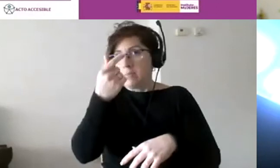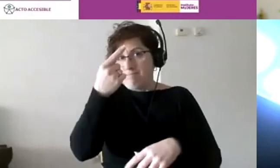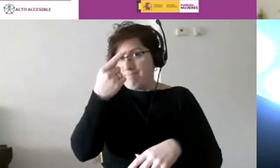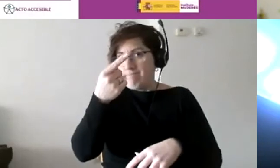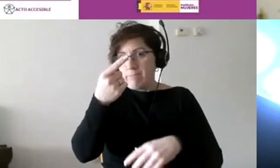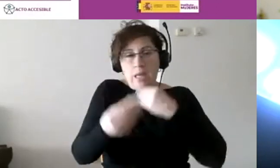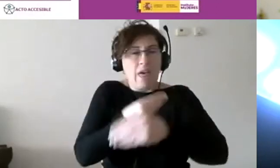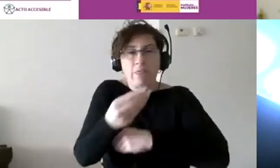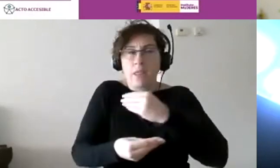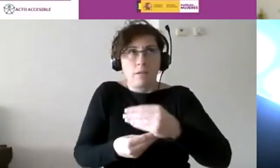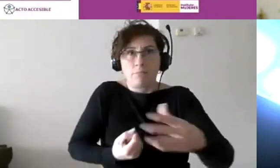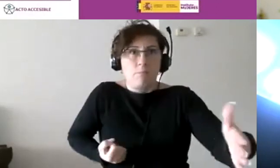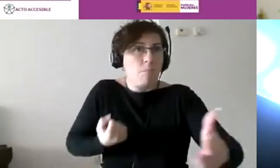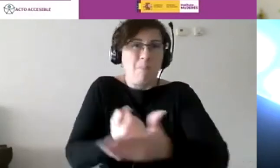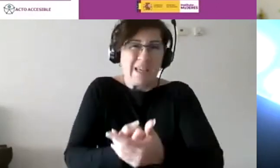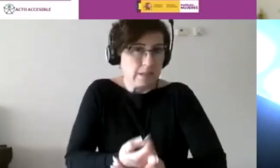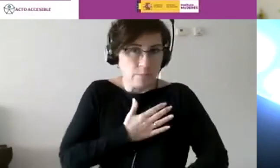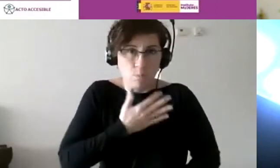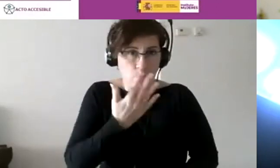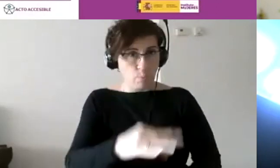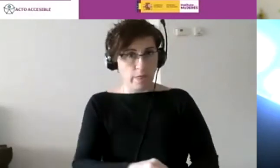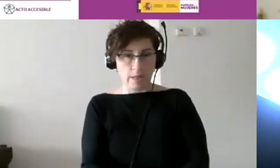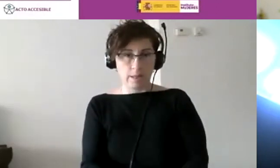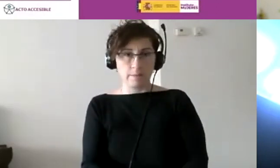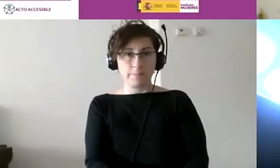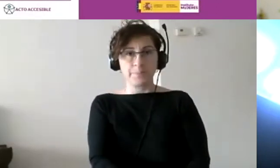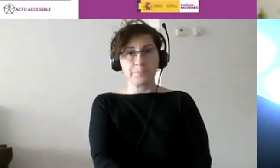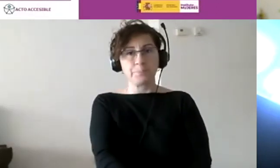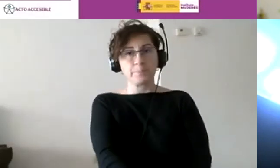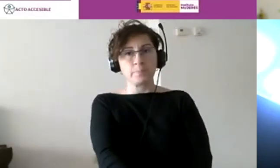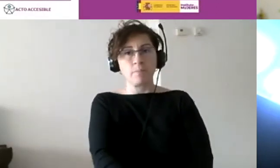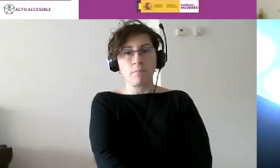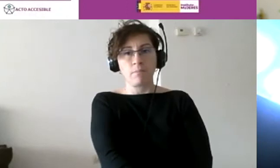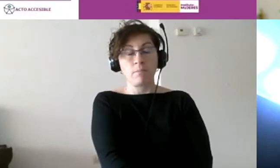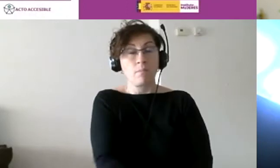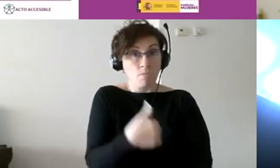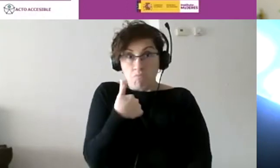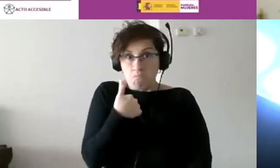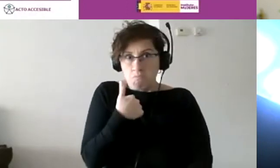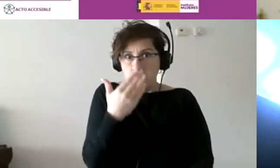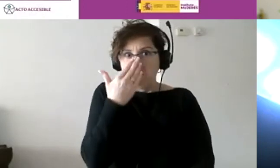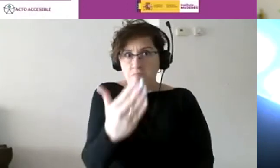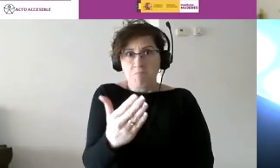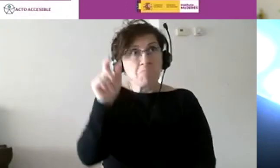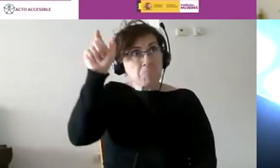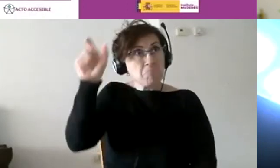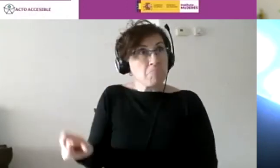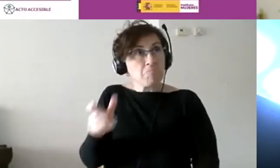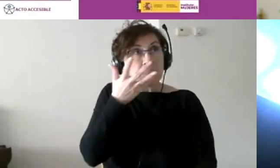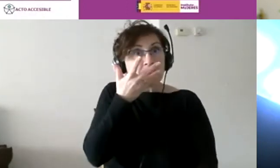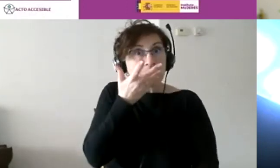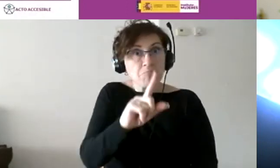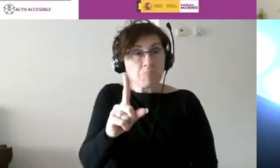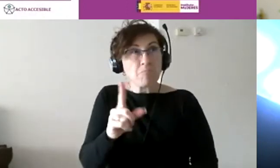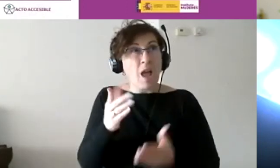that somebody whom I don't know could help so much. Then we found people in internet who